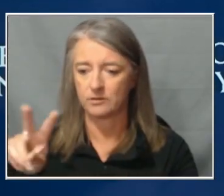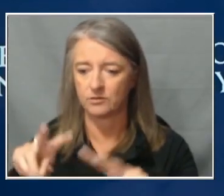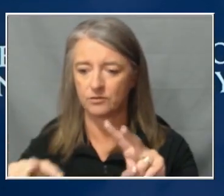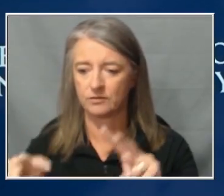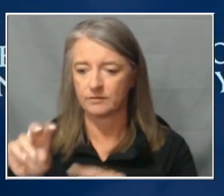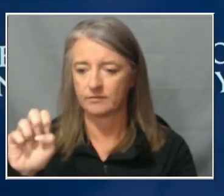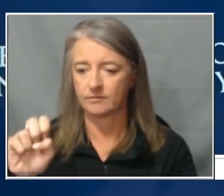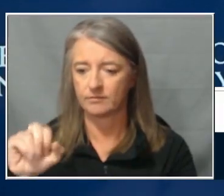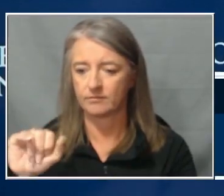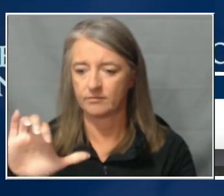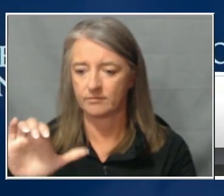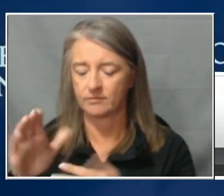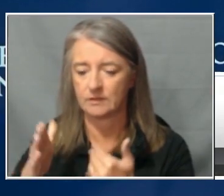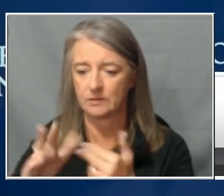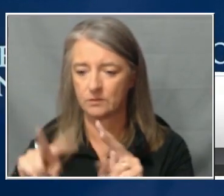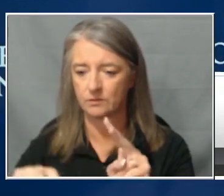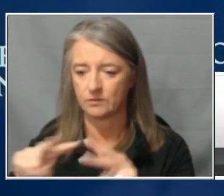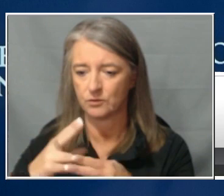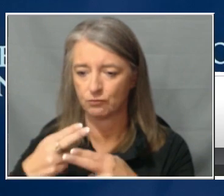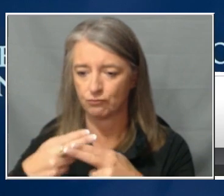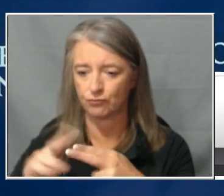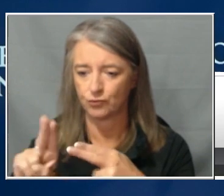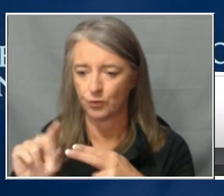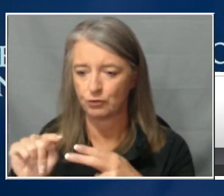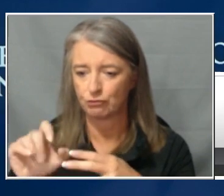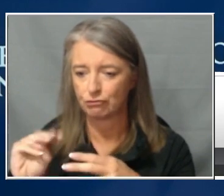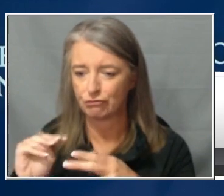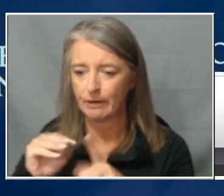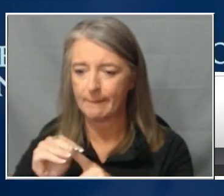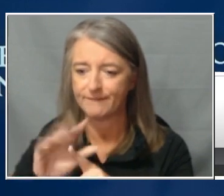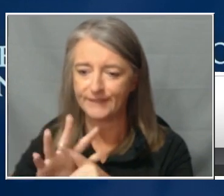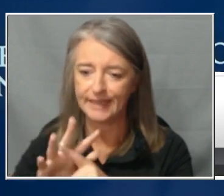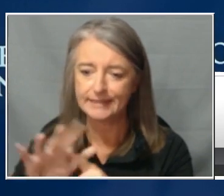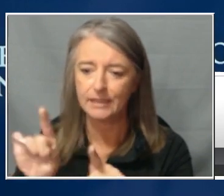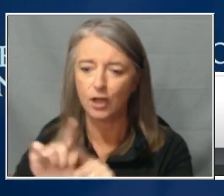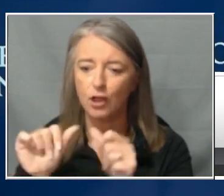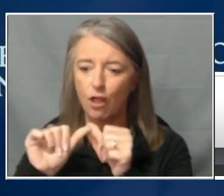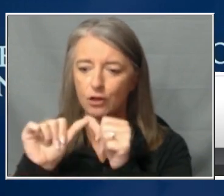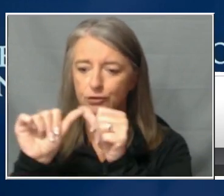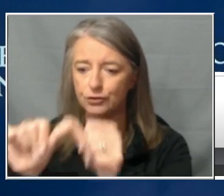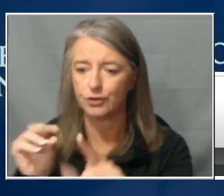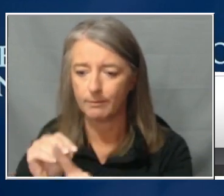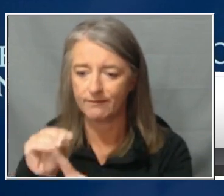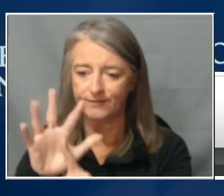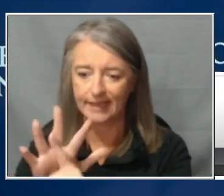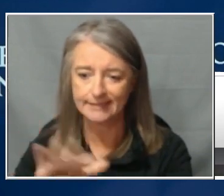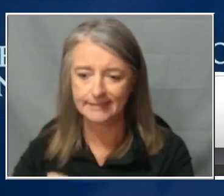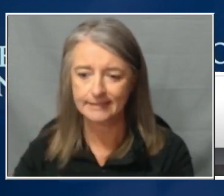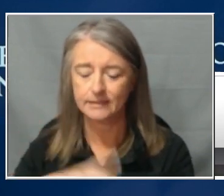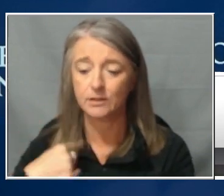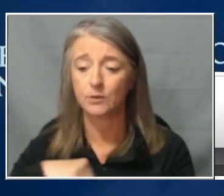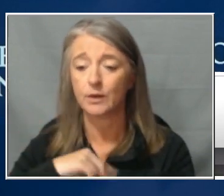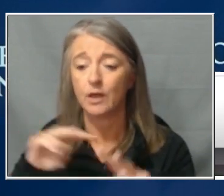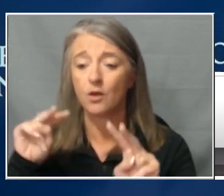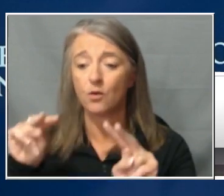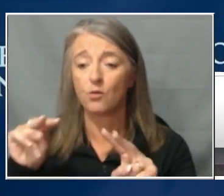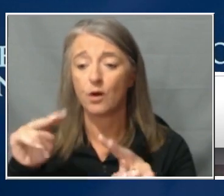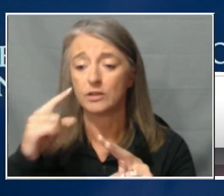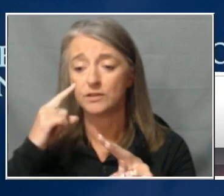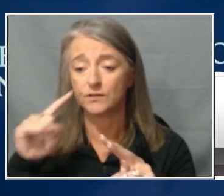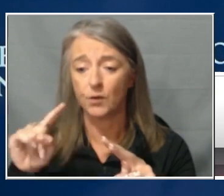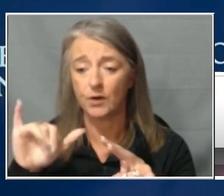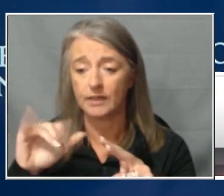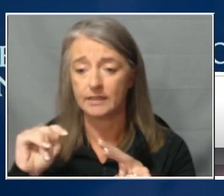very closely for short-term effects and as well as long-term effects. We watch for and this is why we